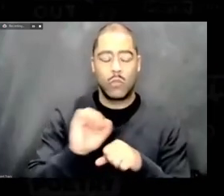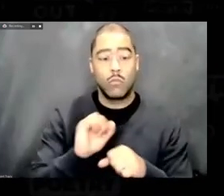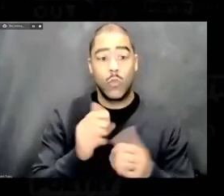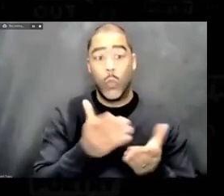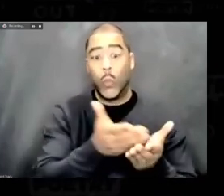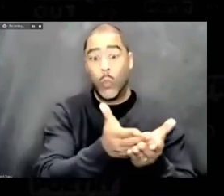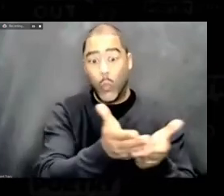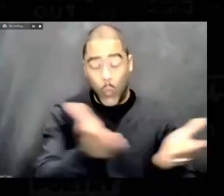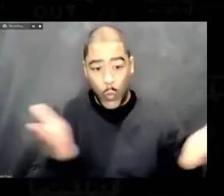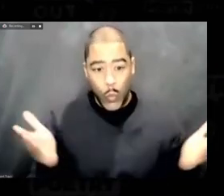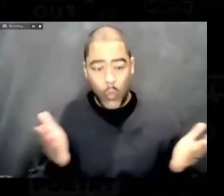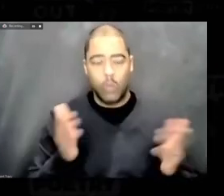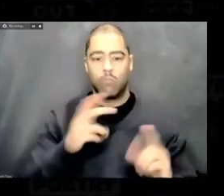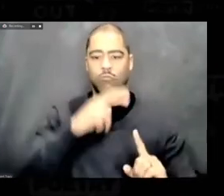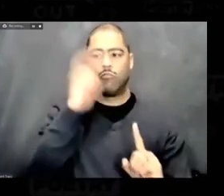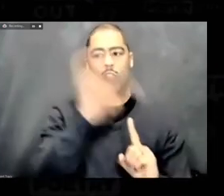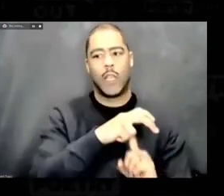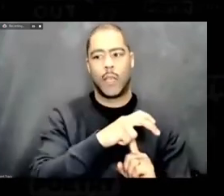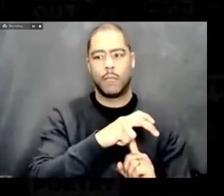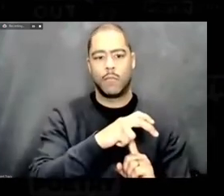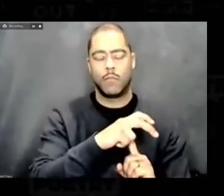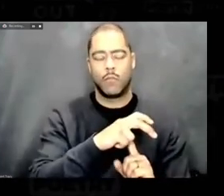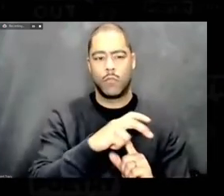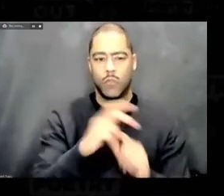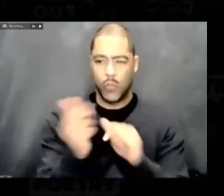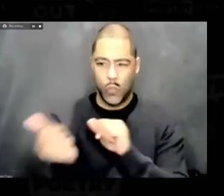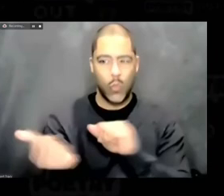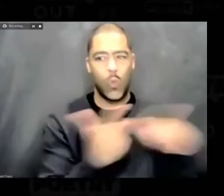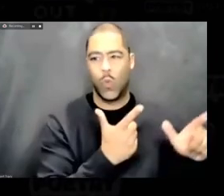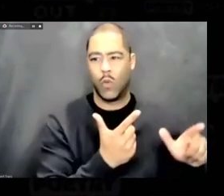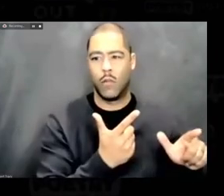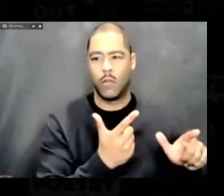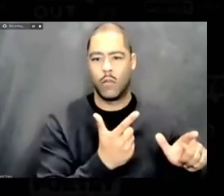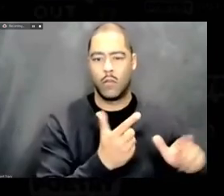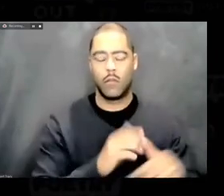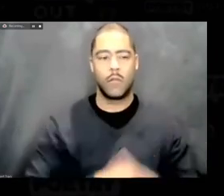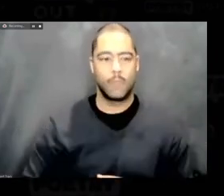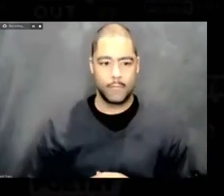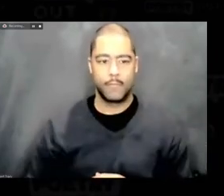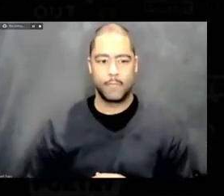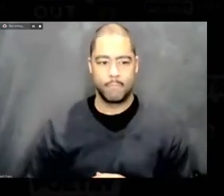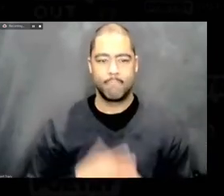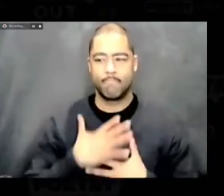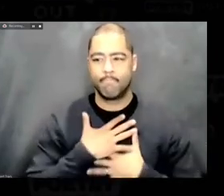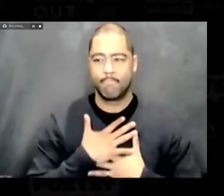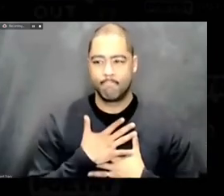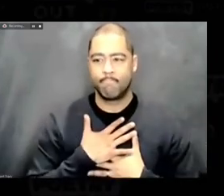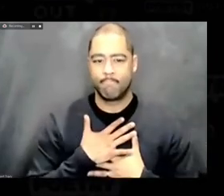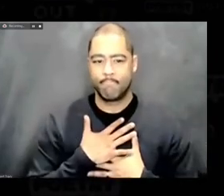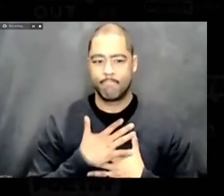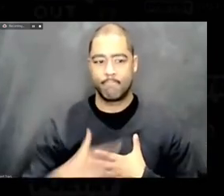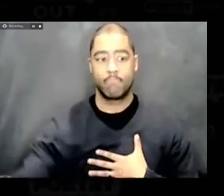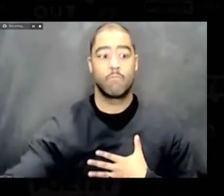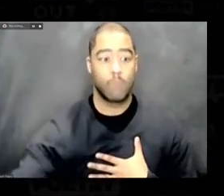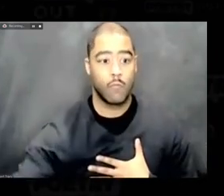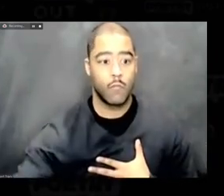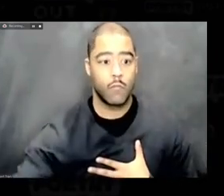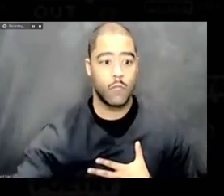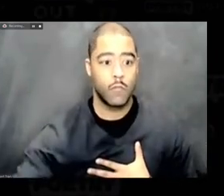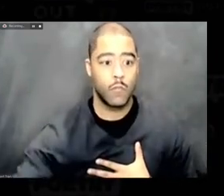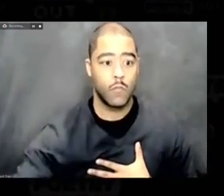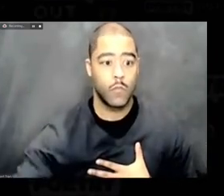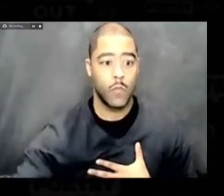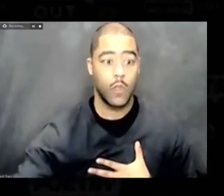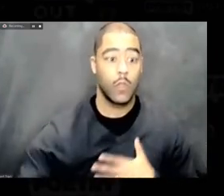your school. All of you are champions of our heart. Please know that. In third place, winning